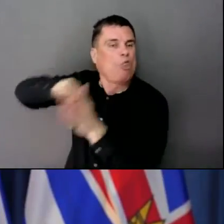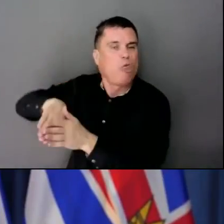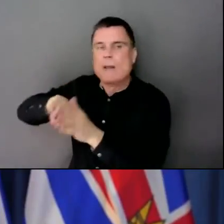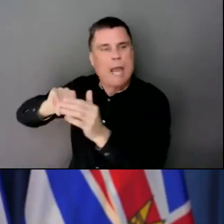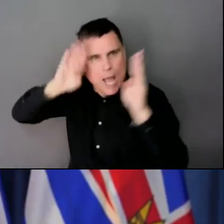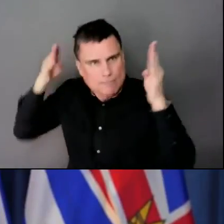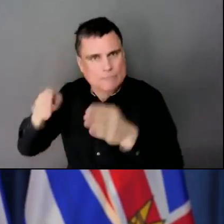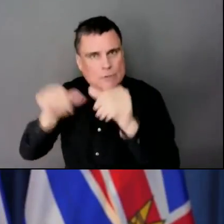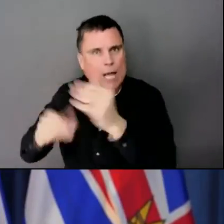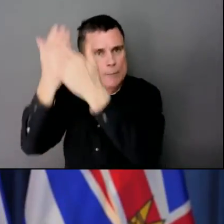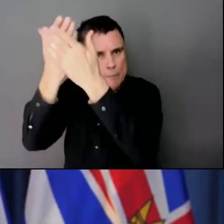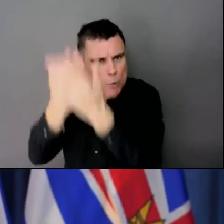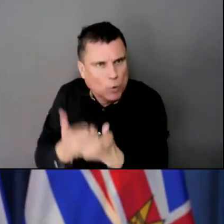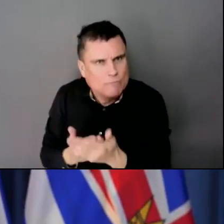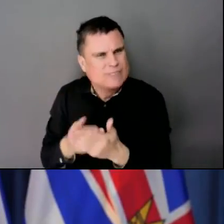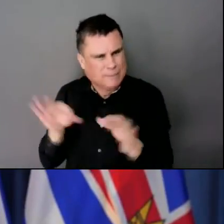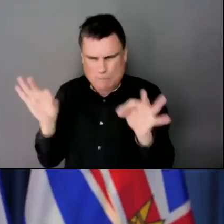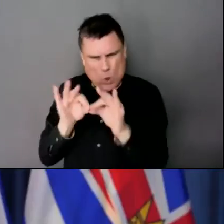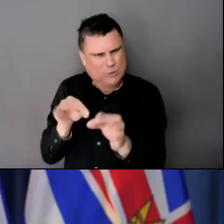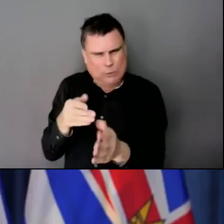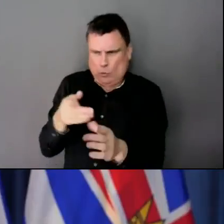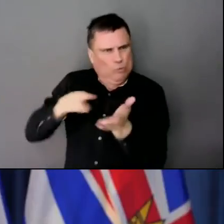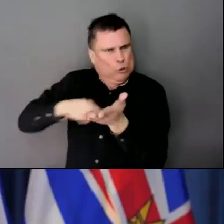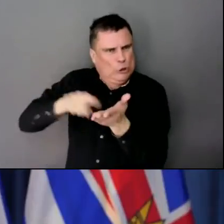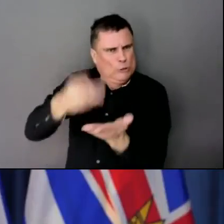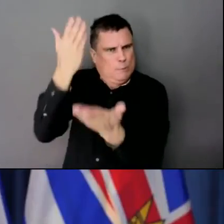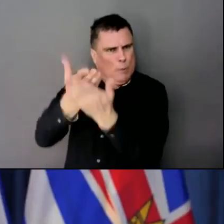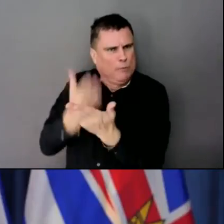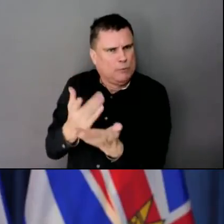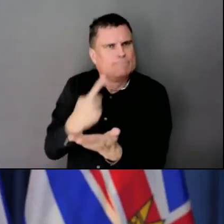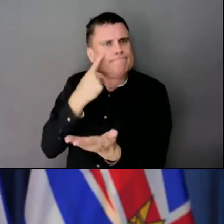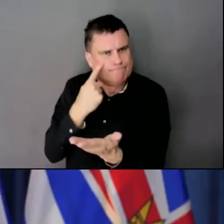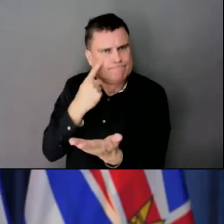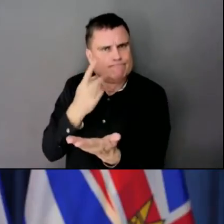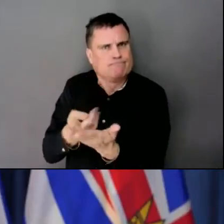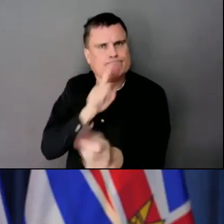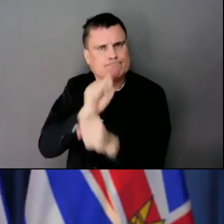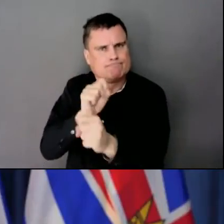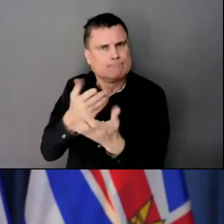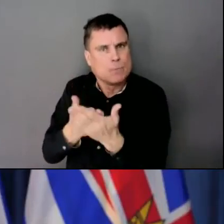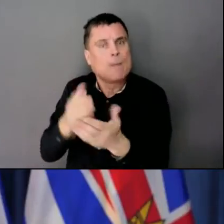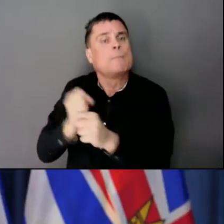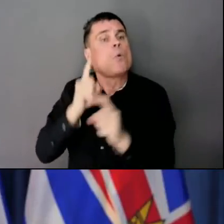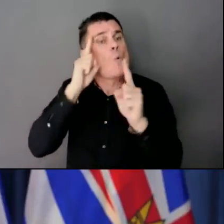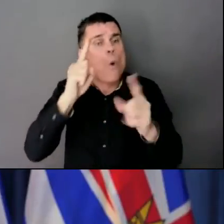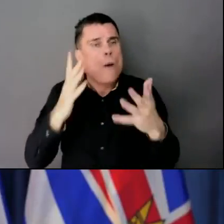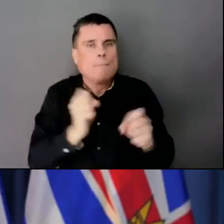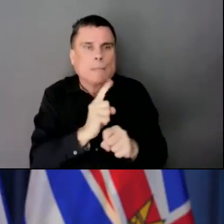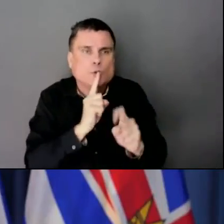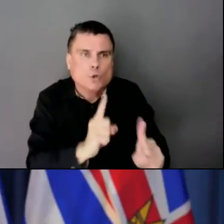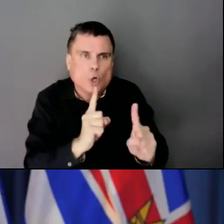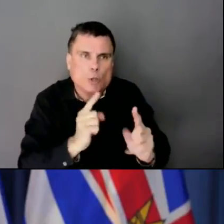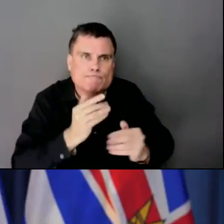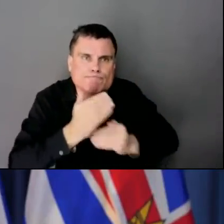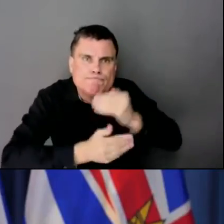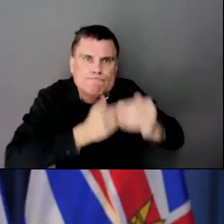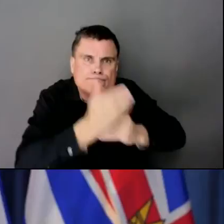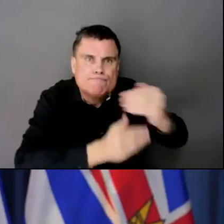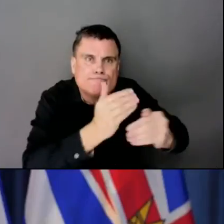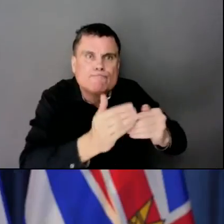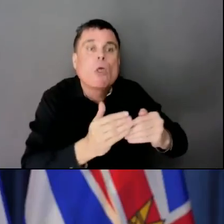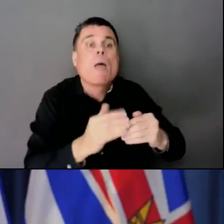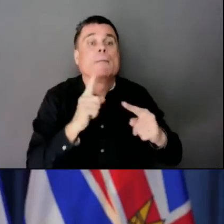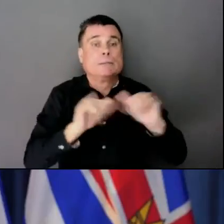Minister Dix, myself, and our entire team to make sure we put the health and safety and wellness of British Columbians front and center all